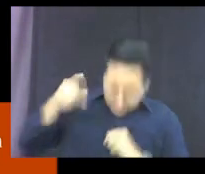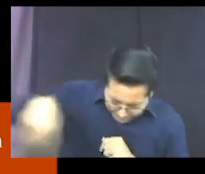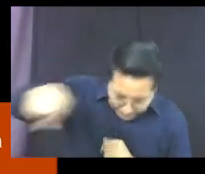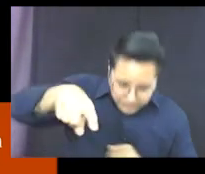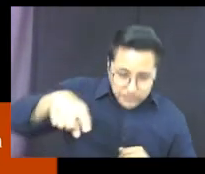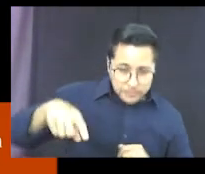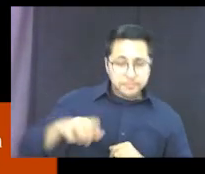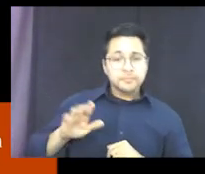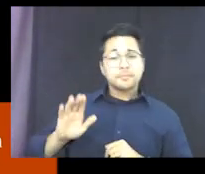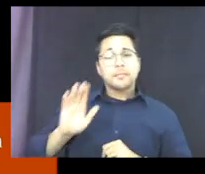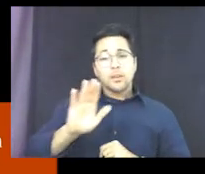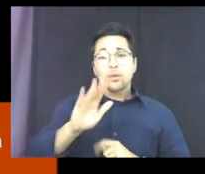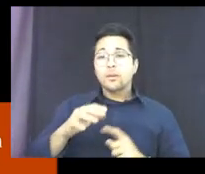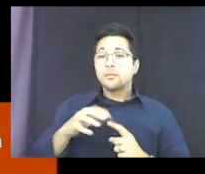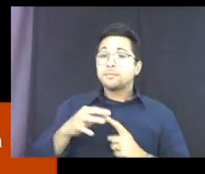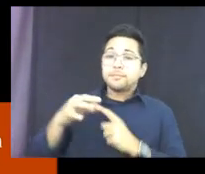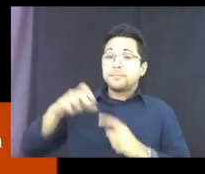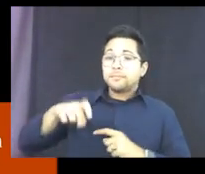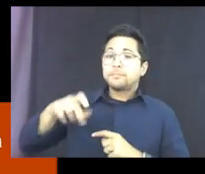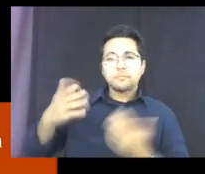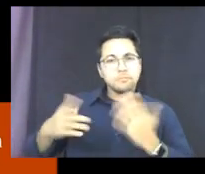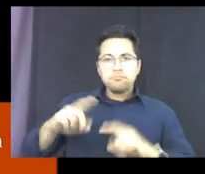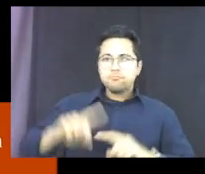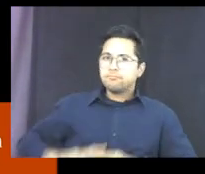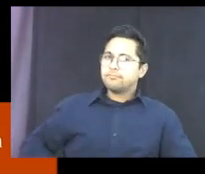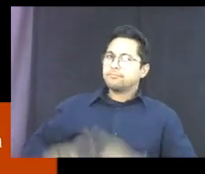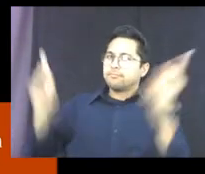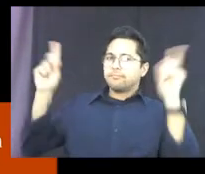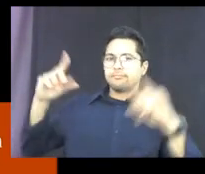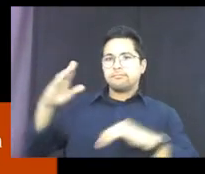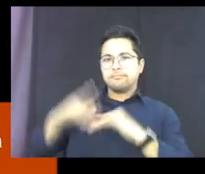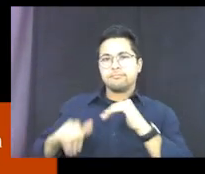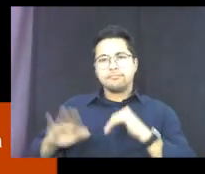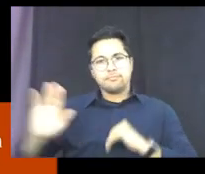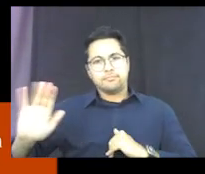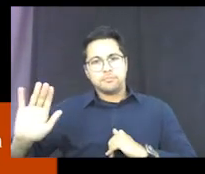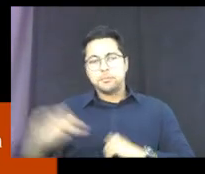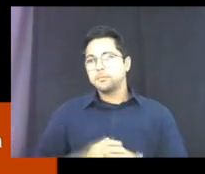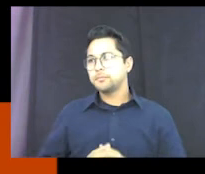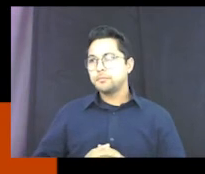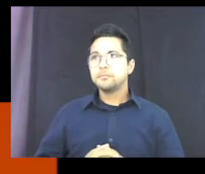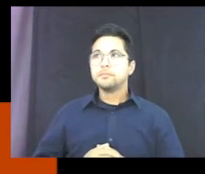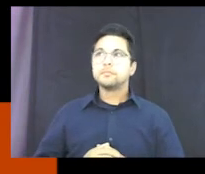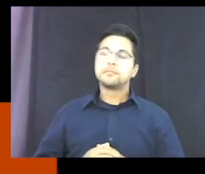comfort needs might be very different than theirs.